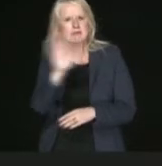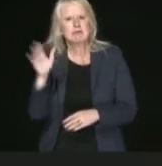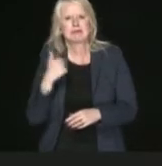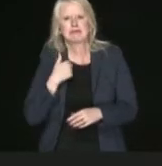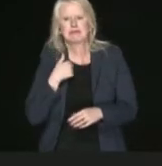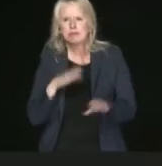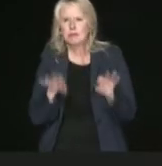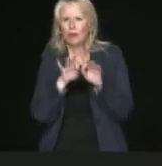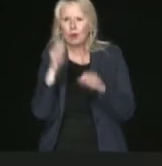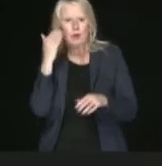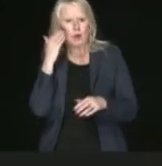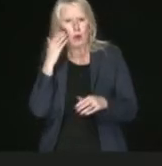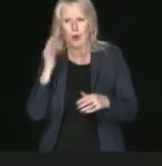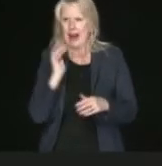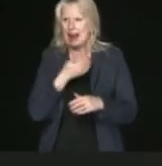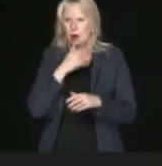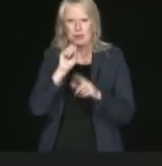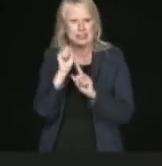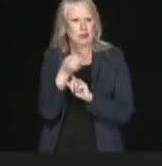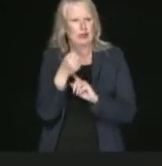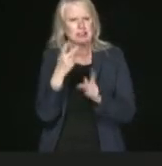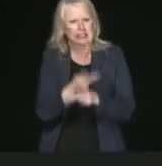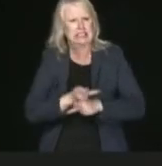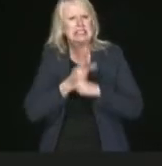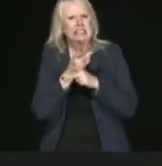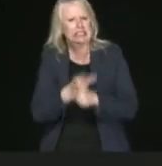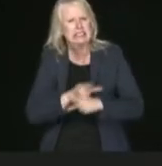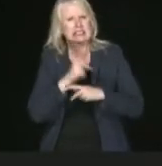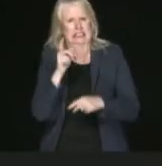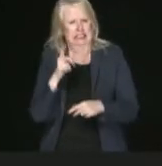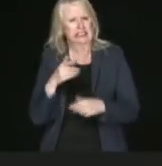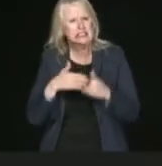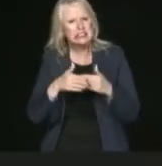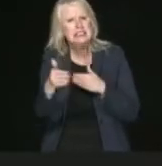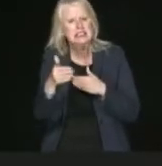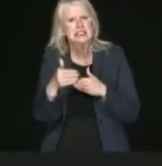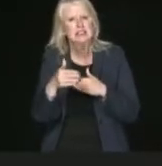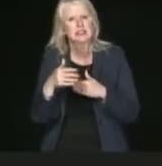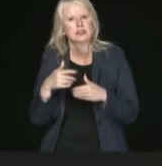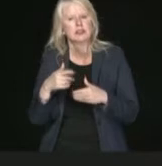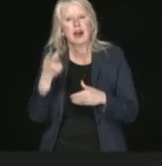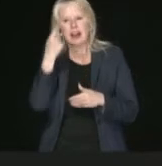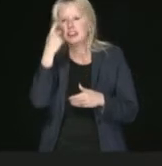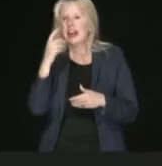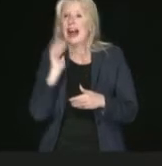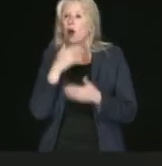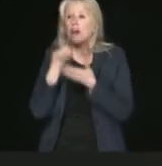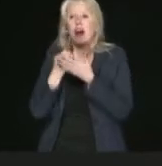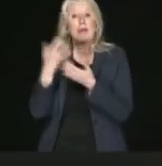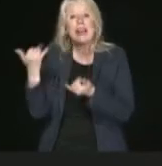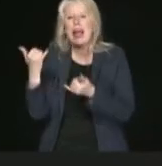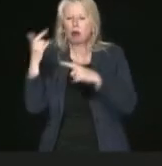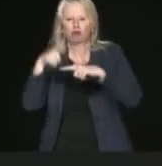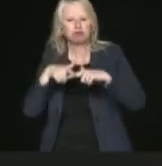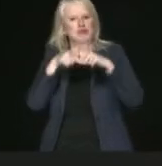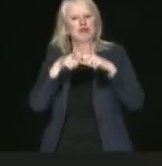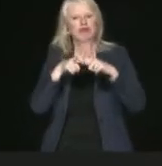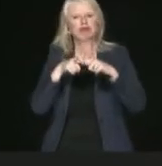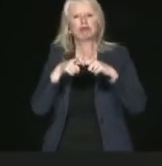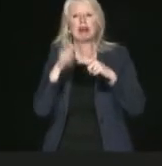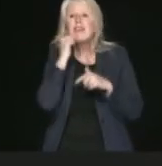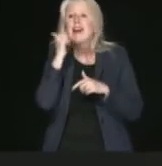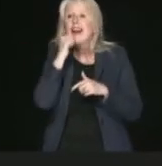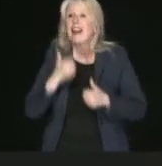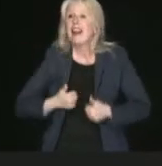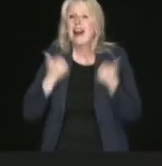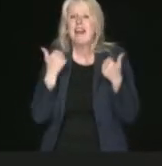are fully aware of the situation we're dealing with now. We basically have paused our economy and paused our normal life